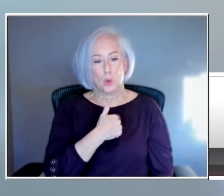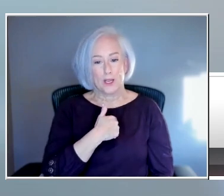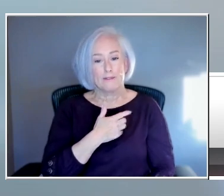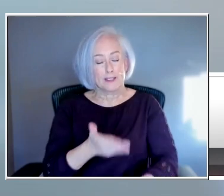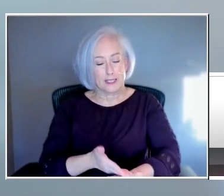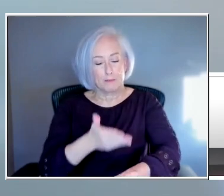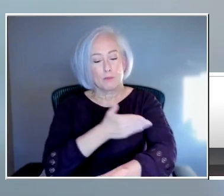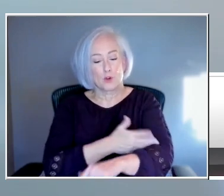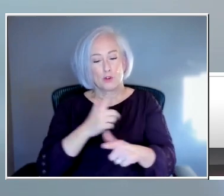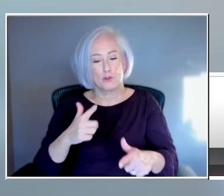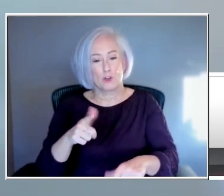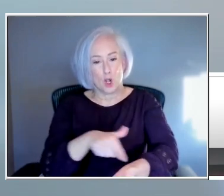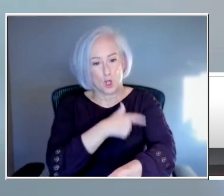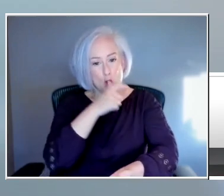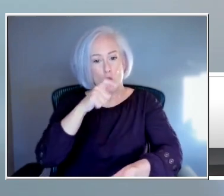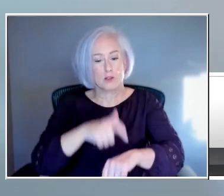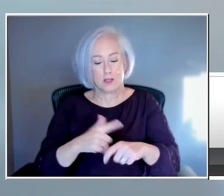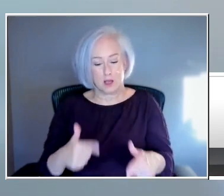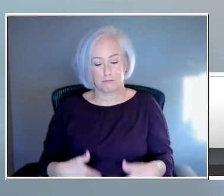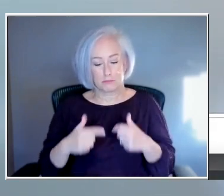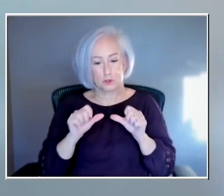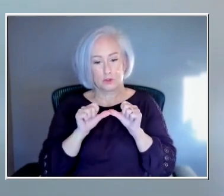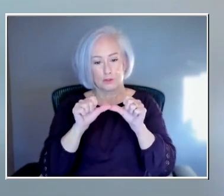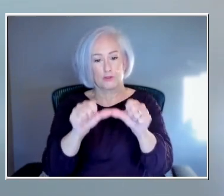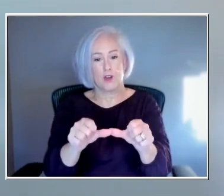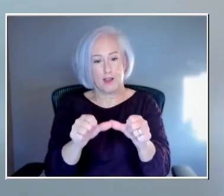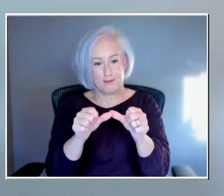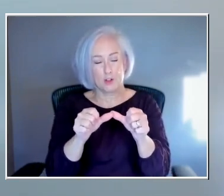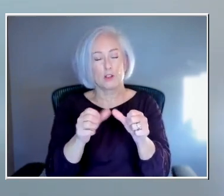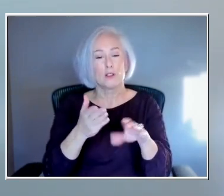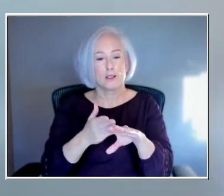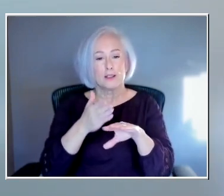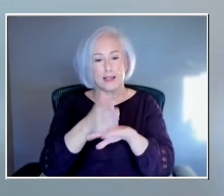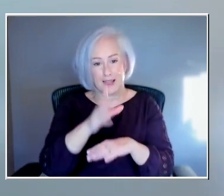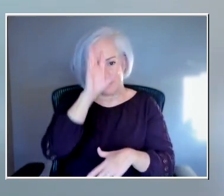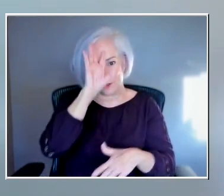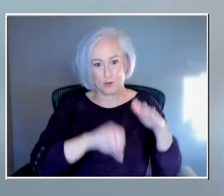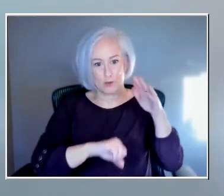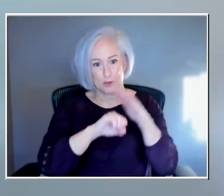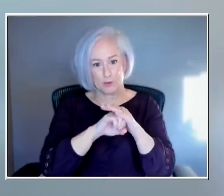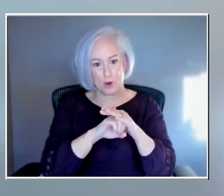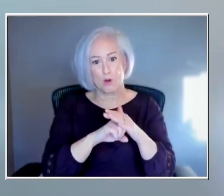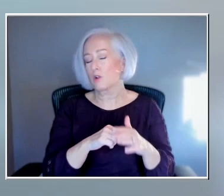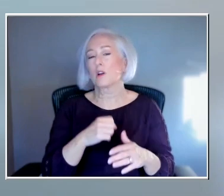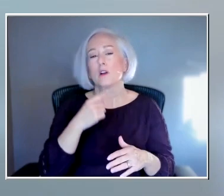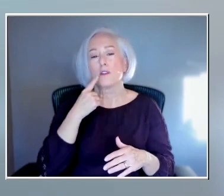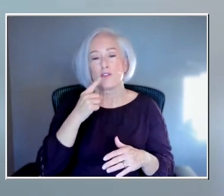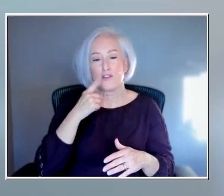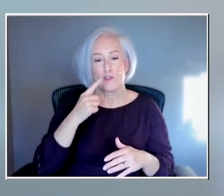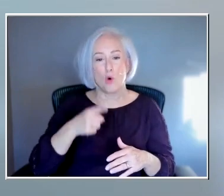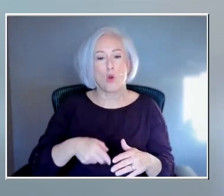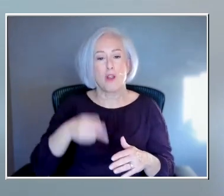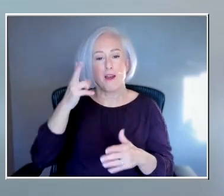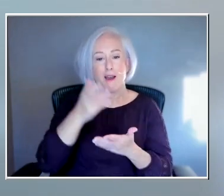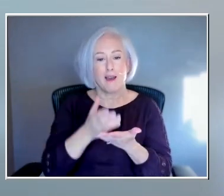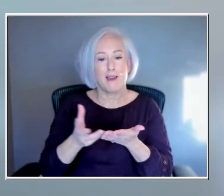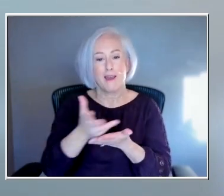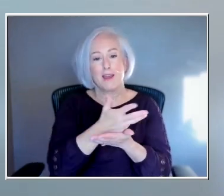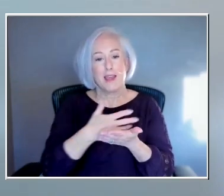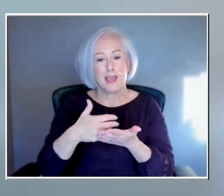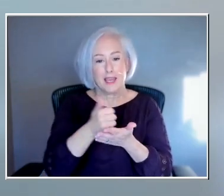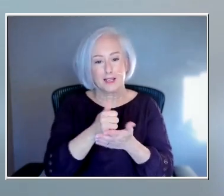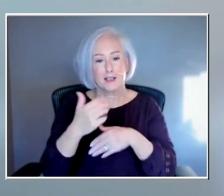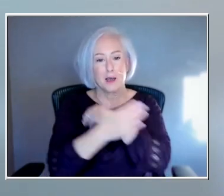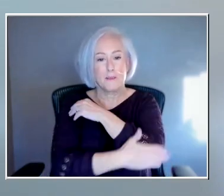you look at sort of the incidence overall per capita, especially for high-income countries. The incidence of survival is improving, but